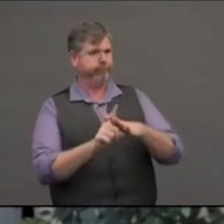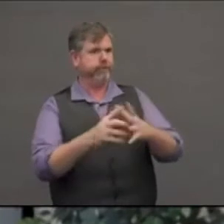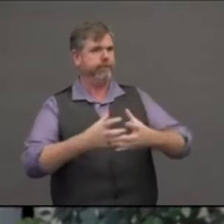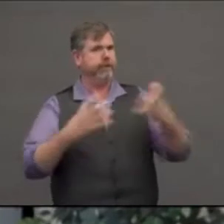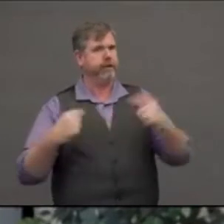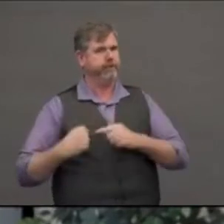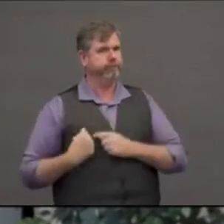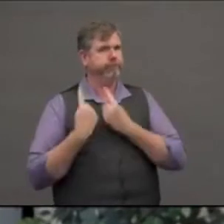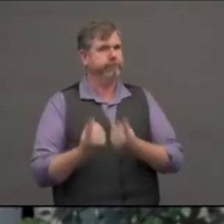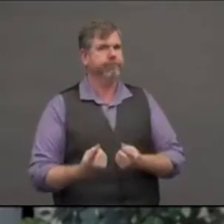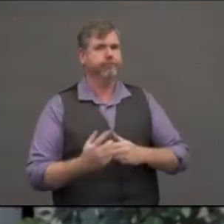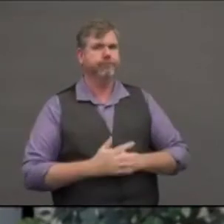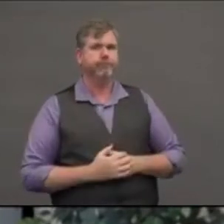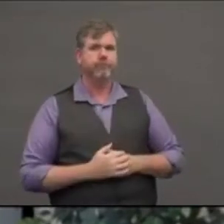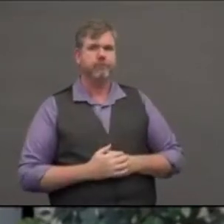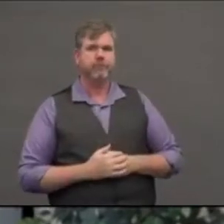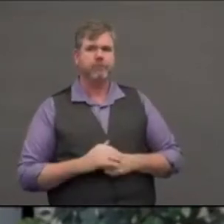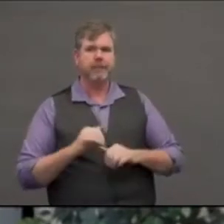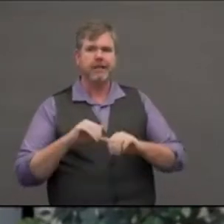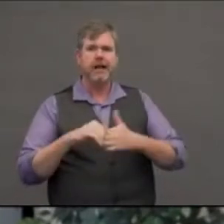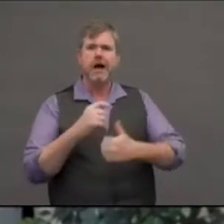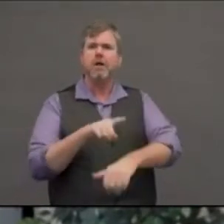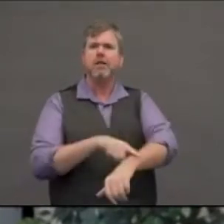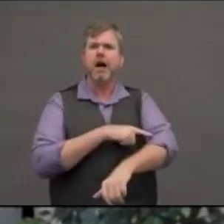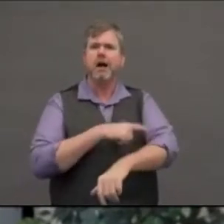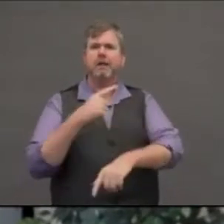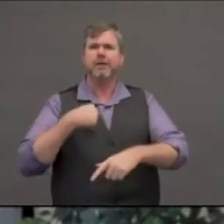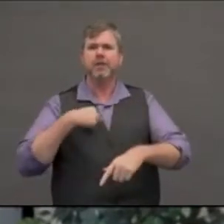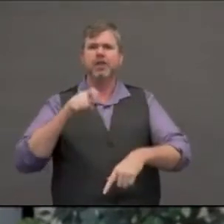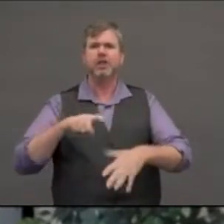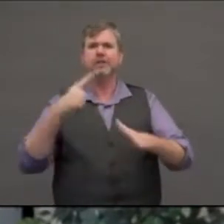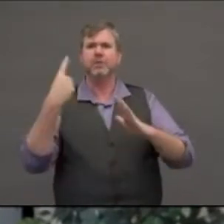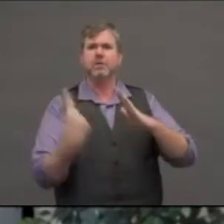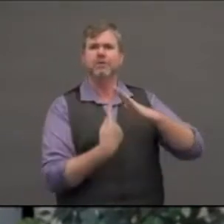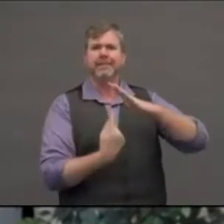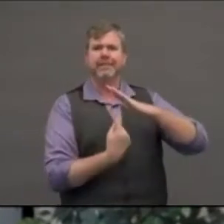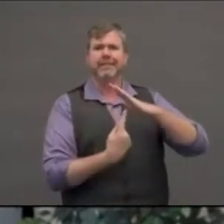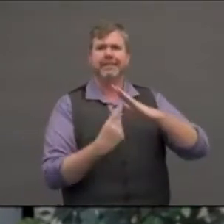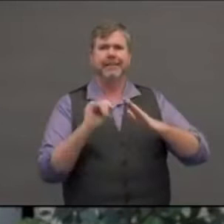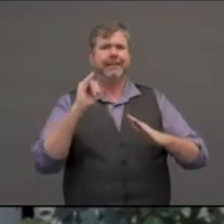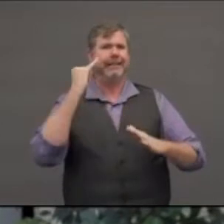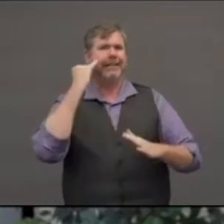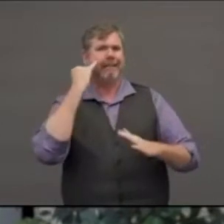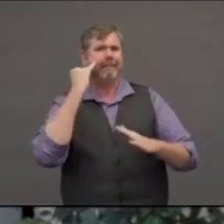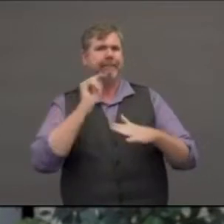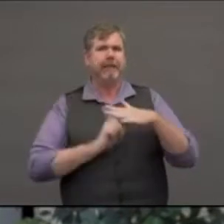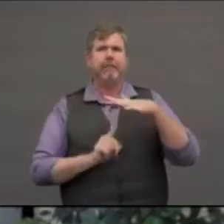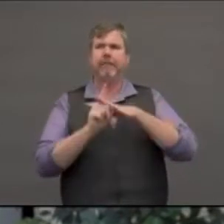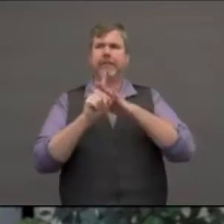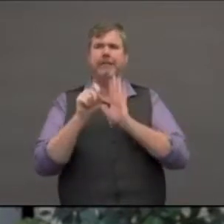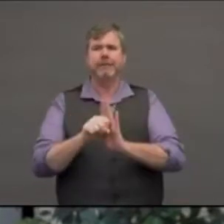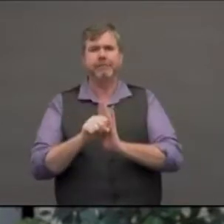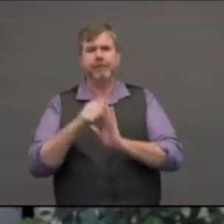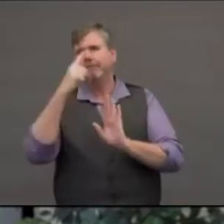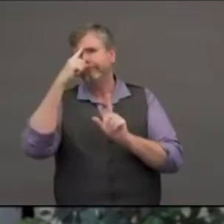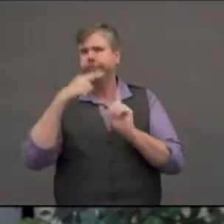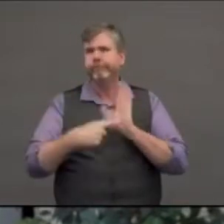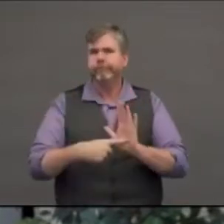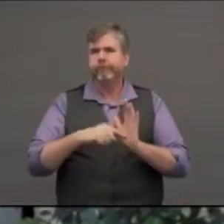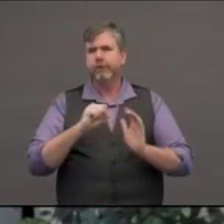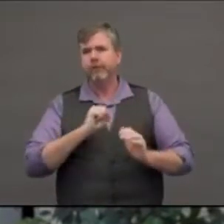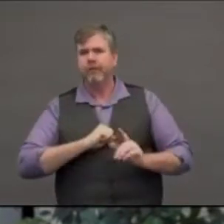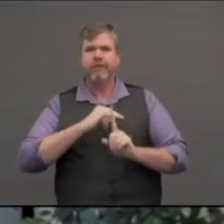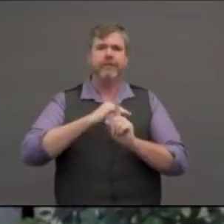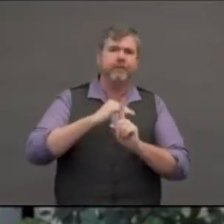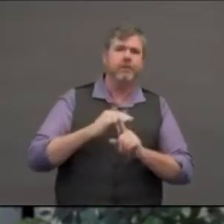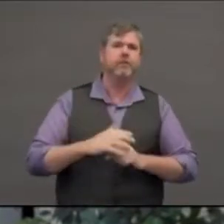do I need to quarantine if I am experiencing symptoms? Thank you, because we're getting a lot of businesses contacting us, kind